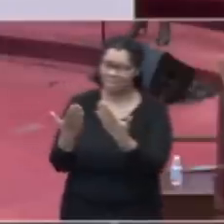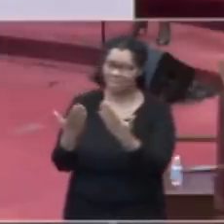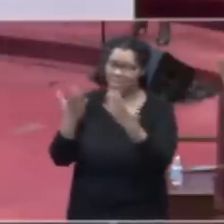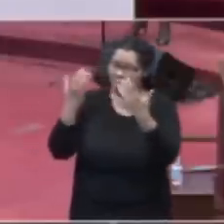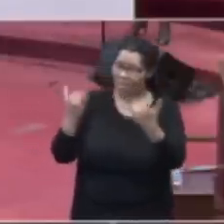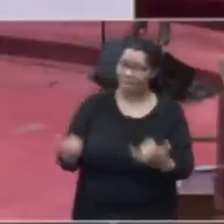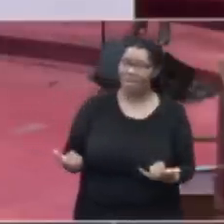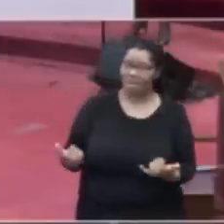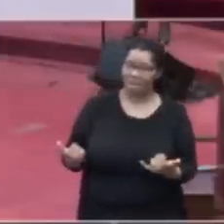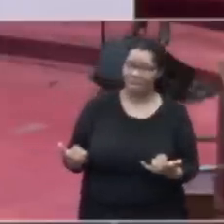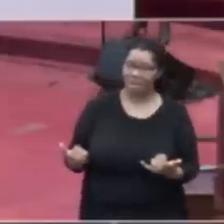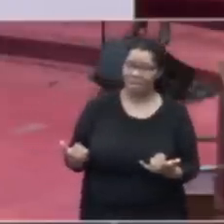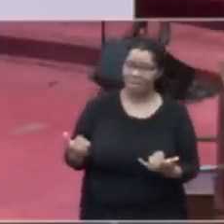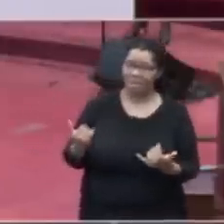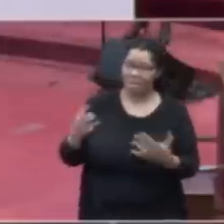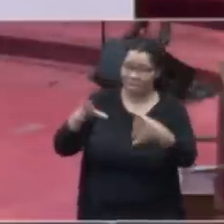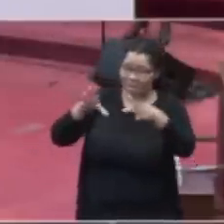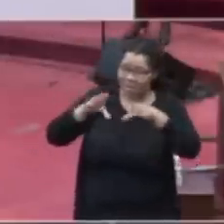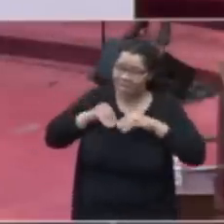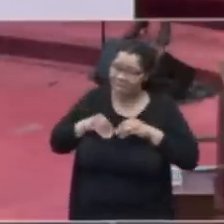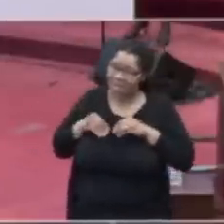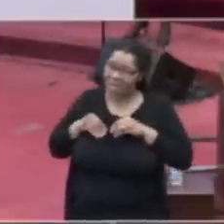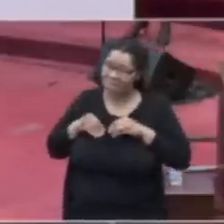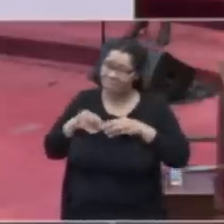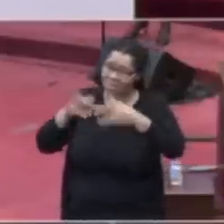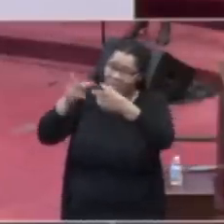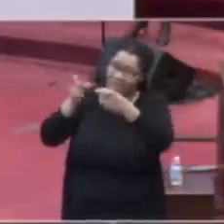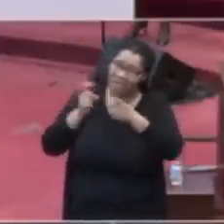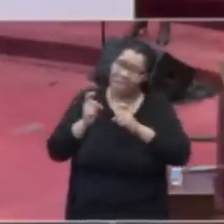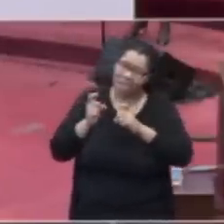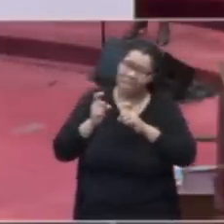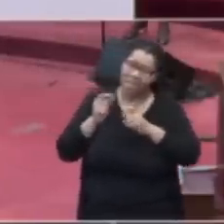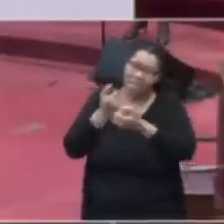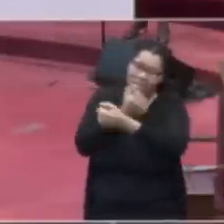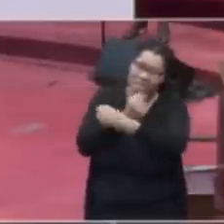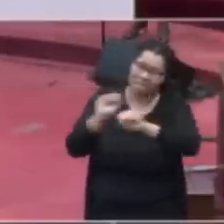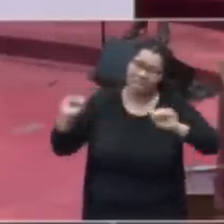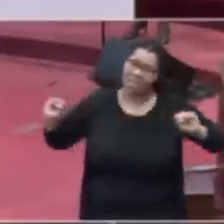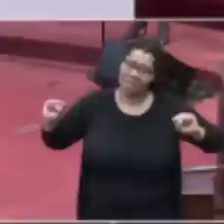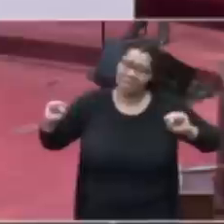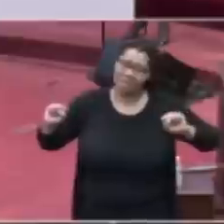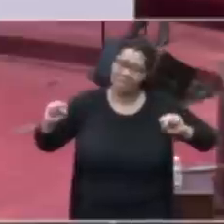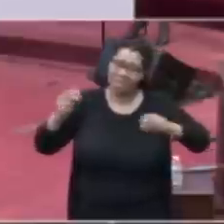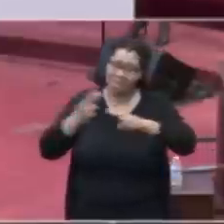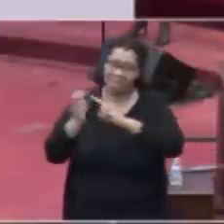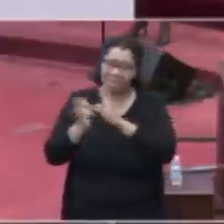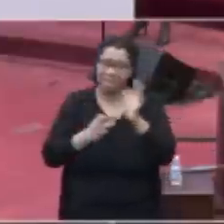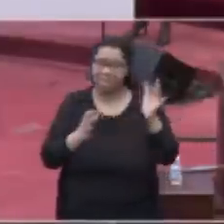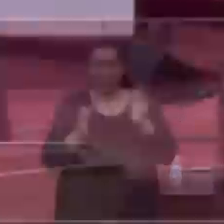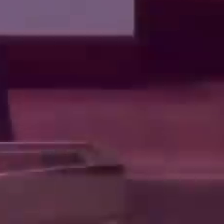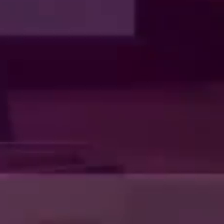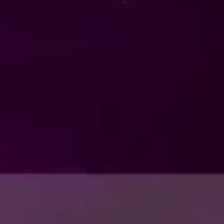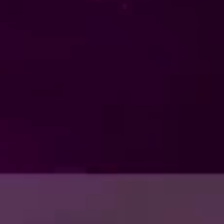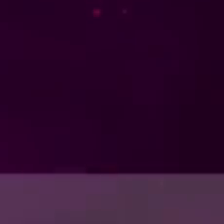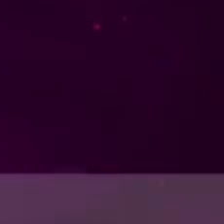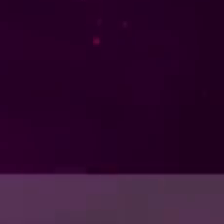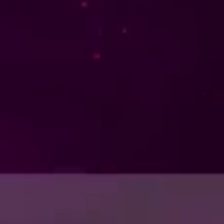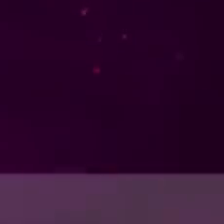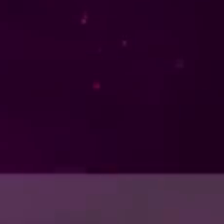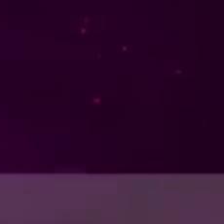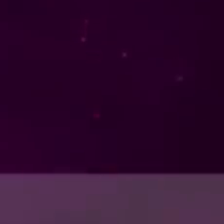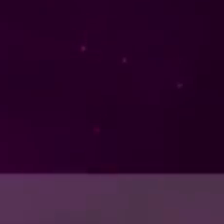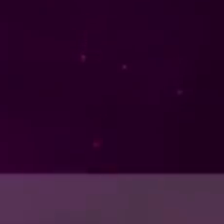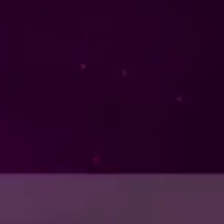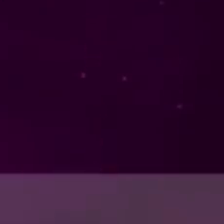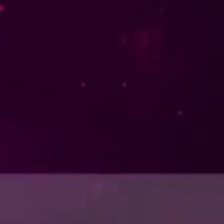that right now I accept the gift of salvation in Jesus' name.